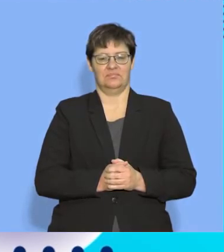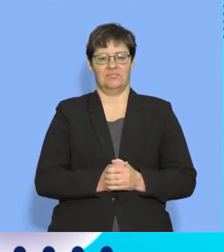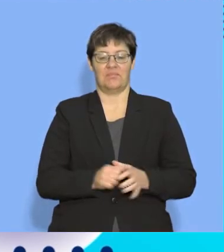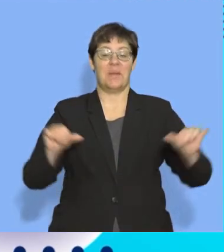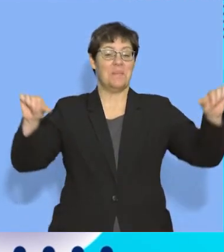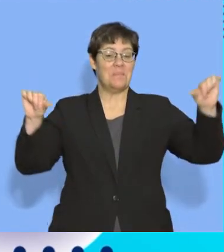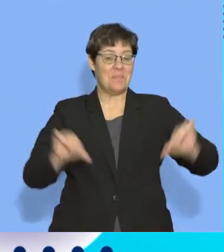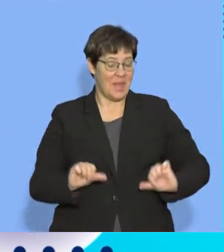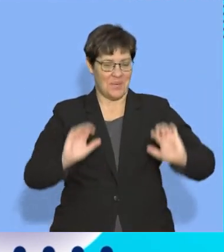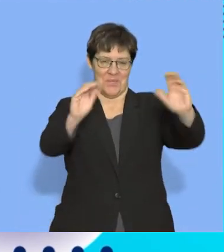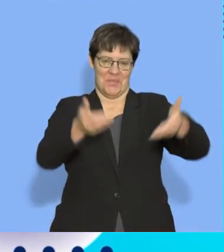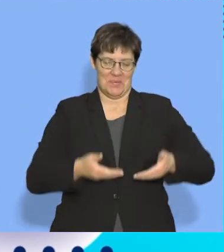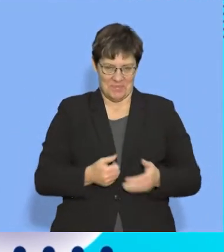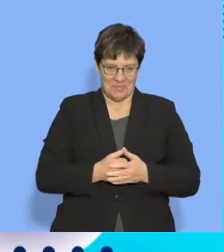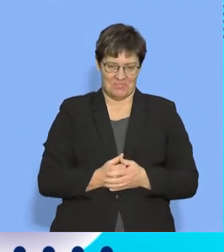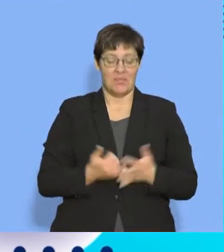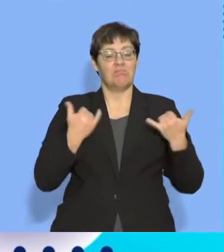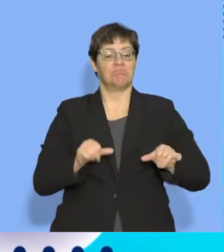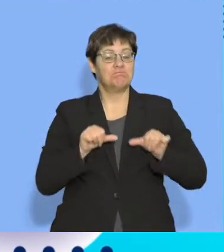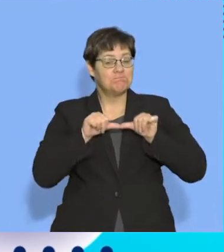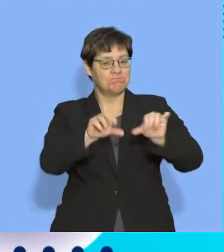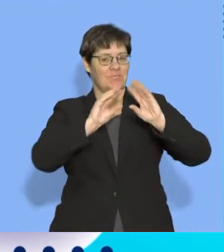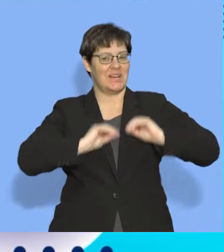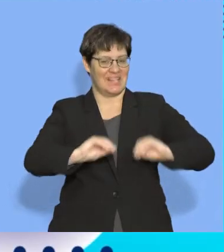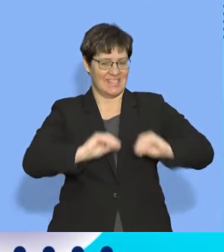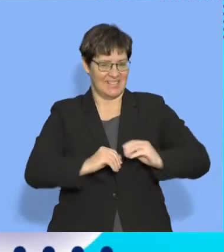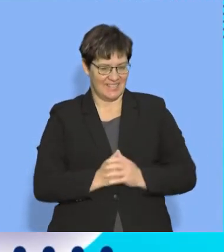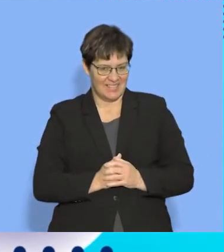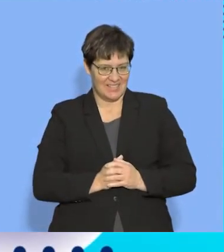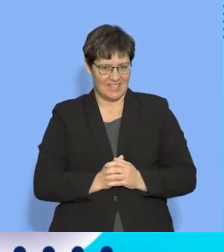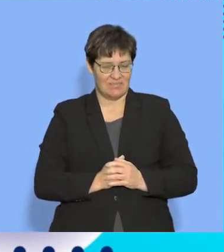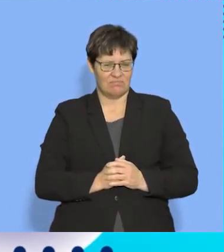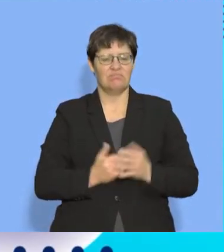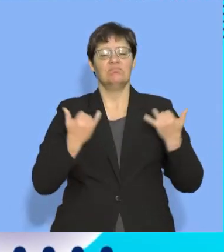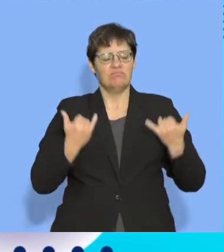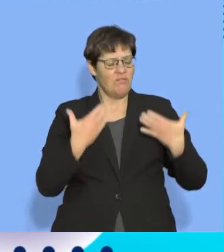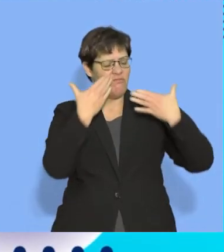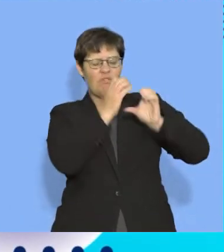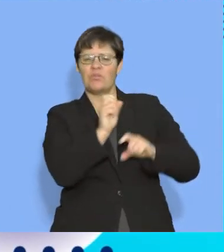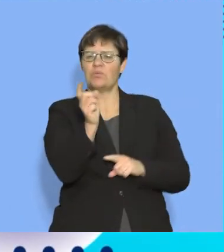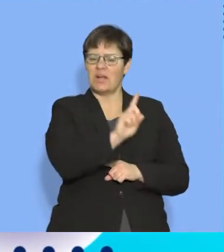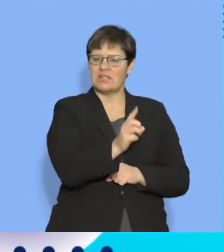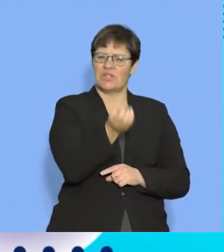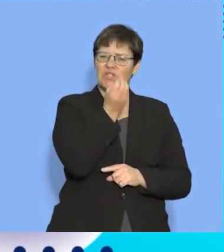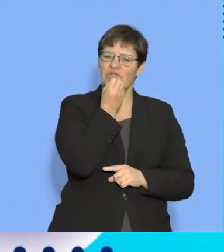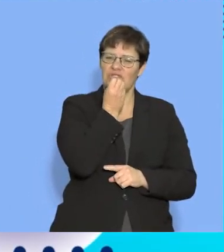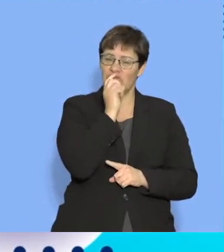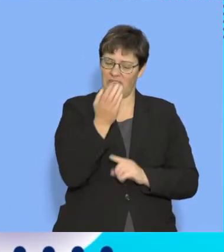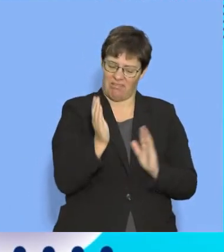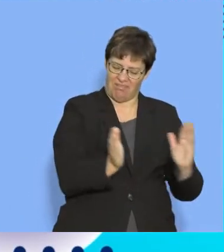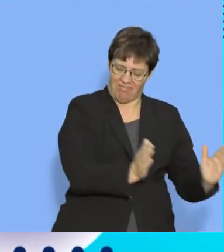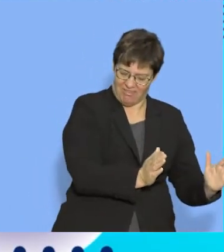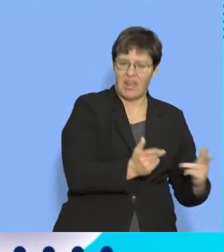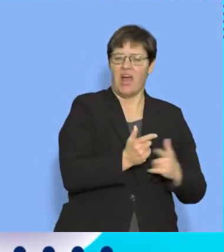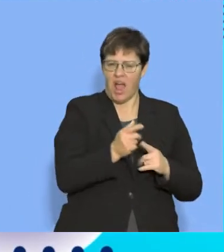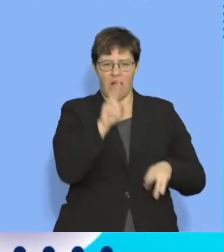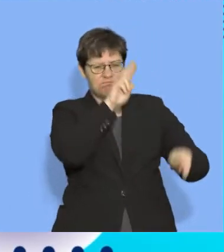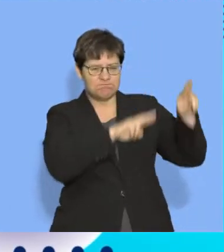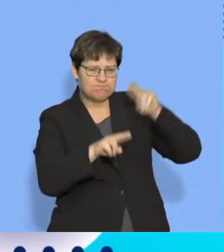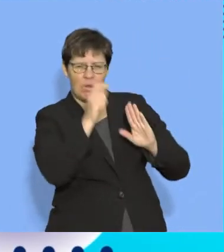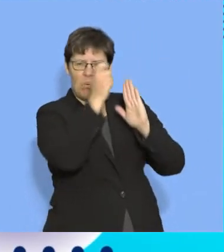Welcome back, Life Science learners. Let's continue with our lesson today. We focused on nutrition in our first segment, and we looked at the overview